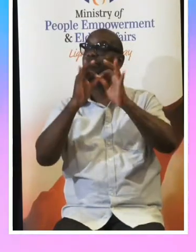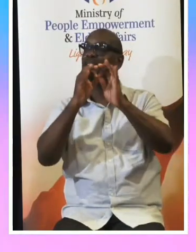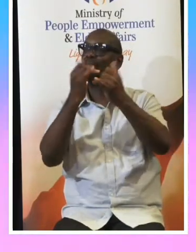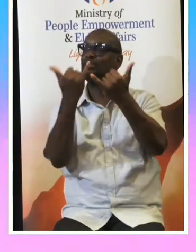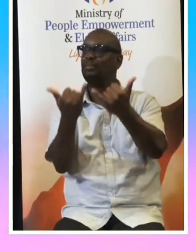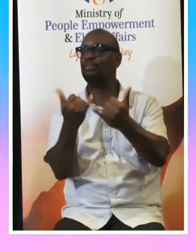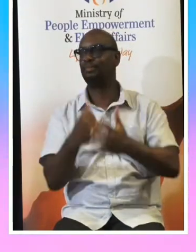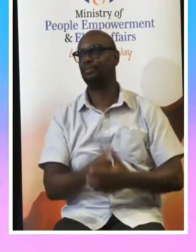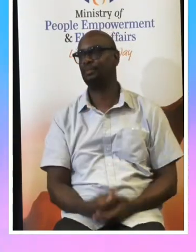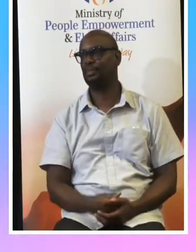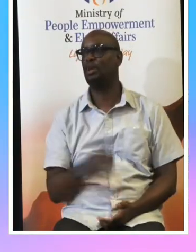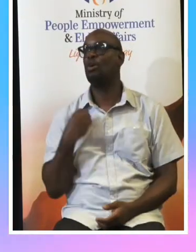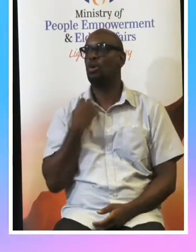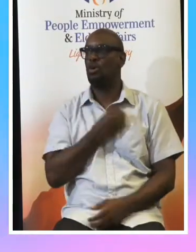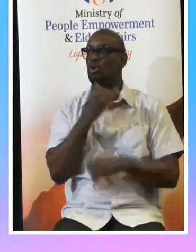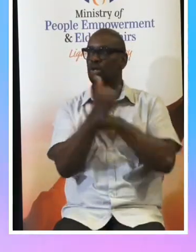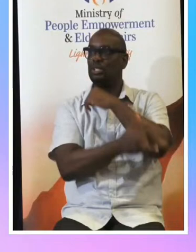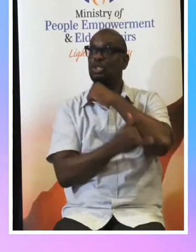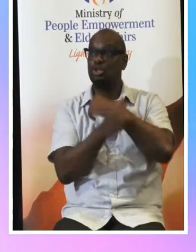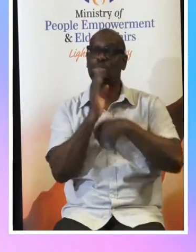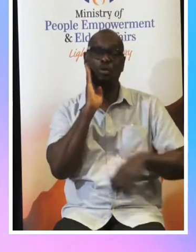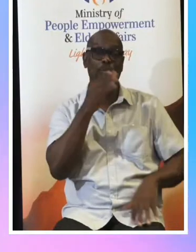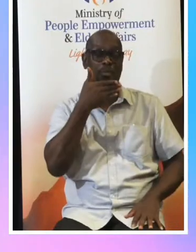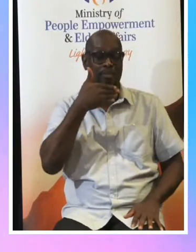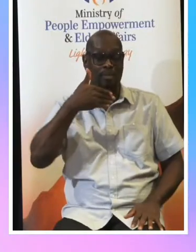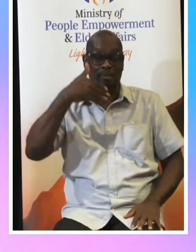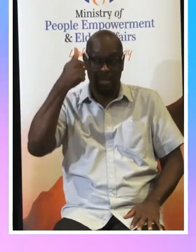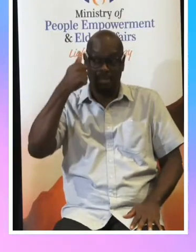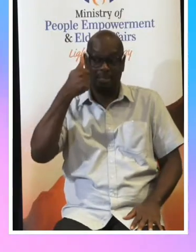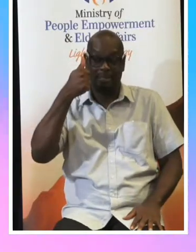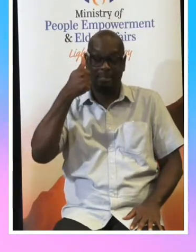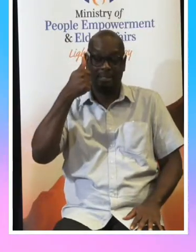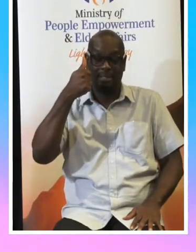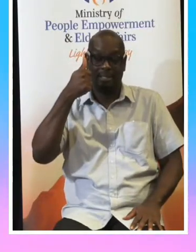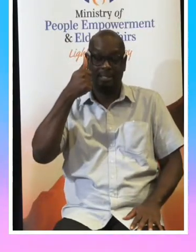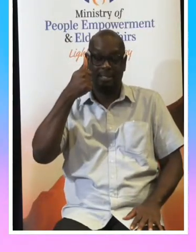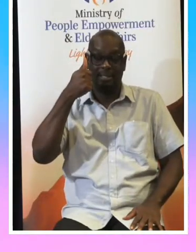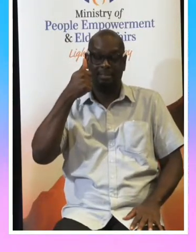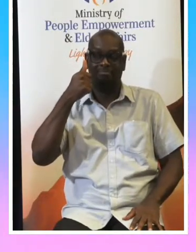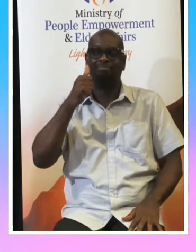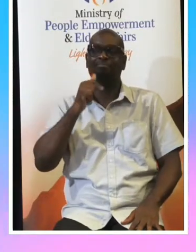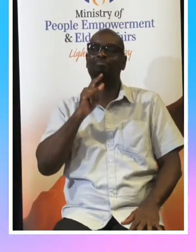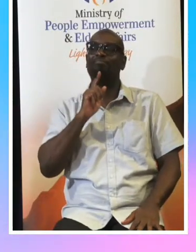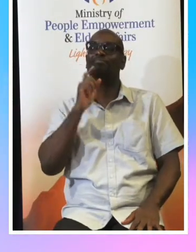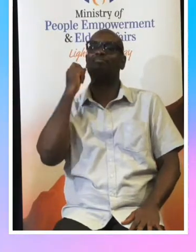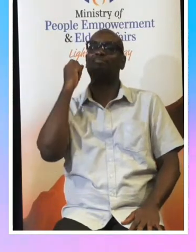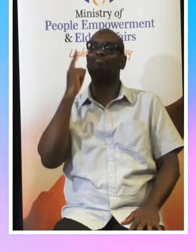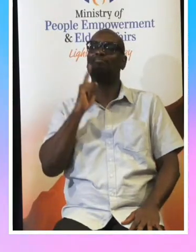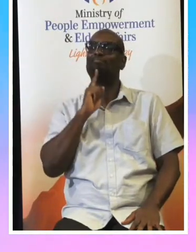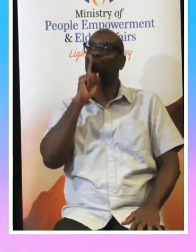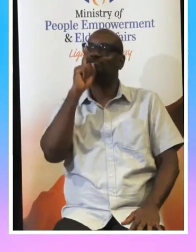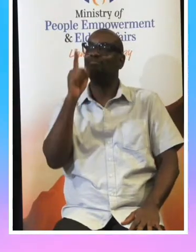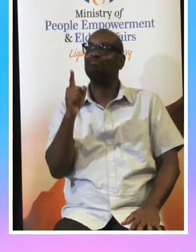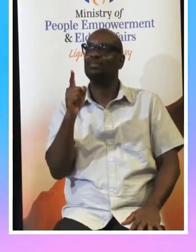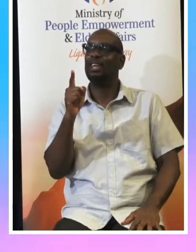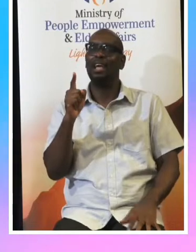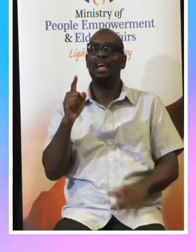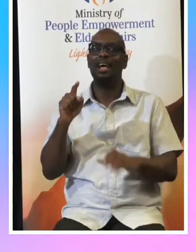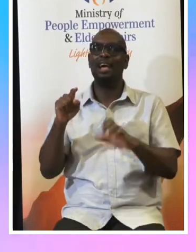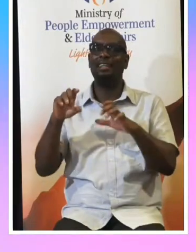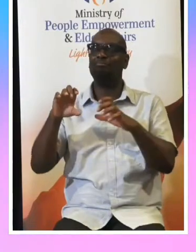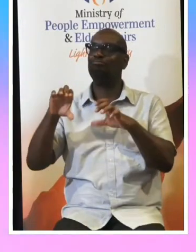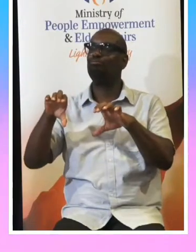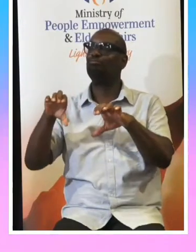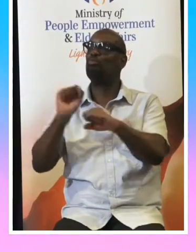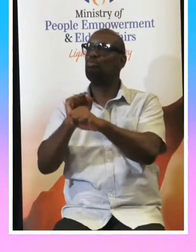is better for the reality and for the grappling with it. Our social policy, as I said yesterday in the